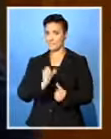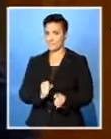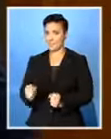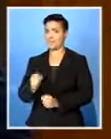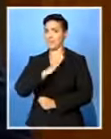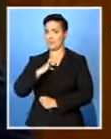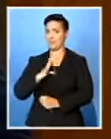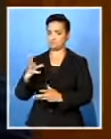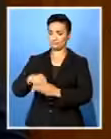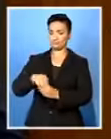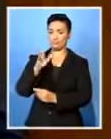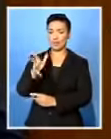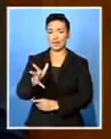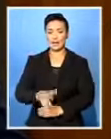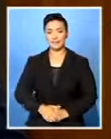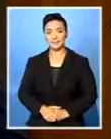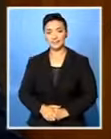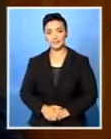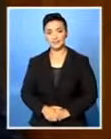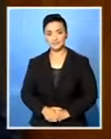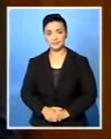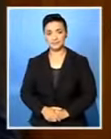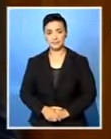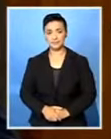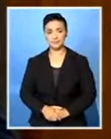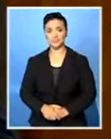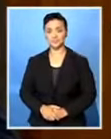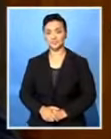the permanent board. Ulilani Philip, SABC News, Parliament.